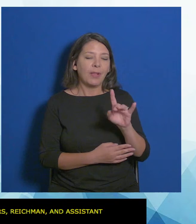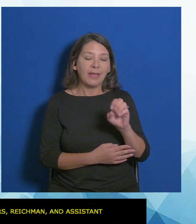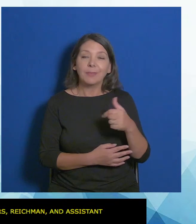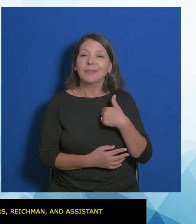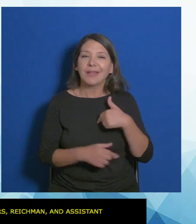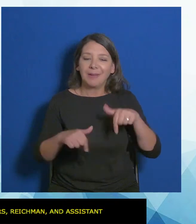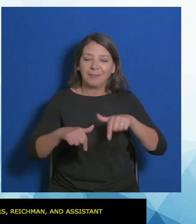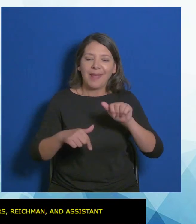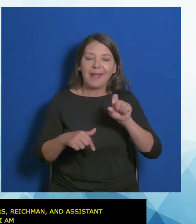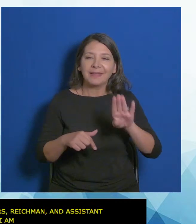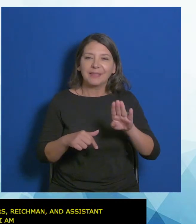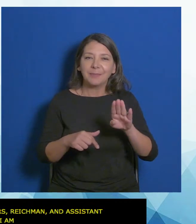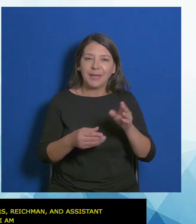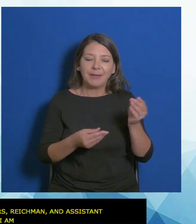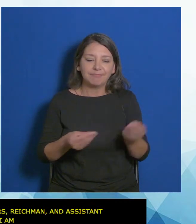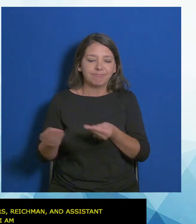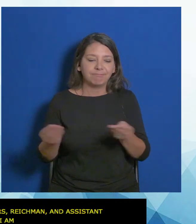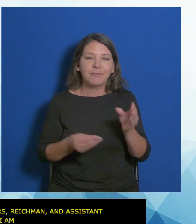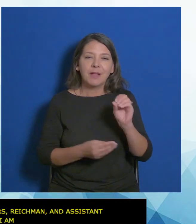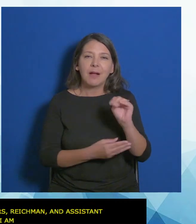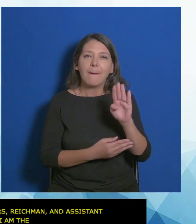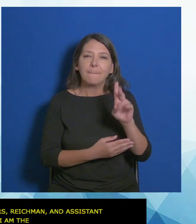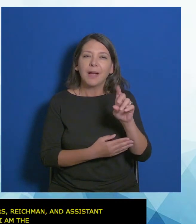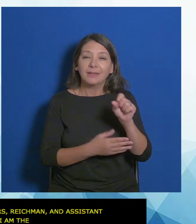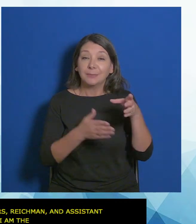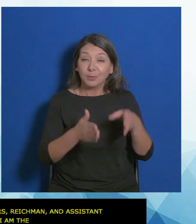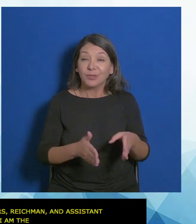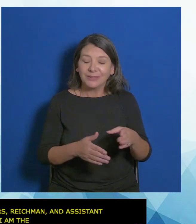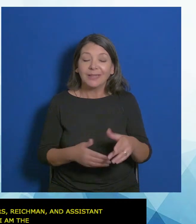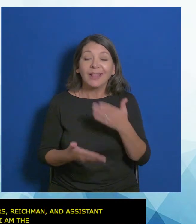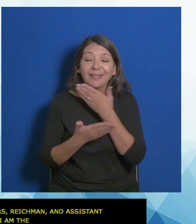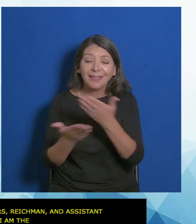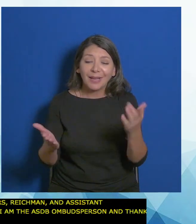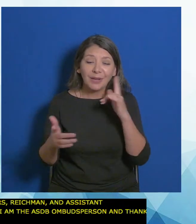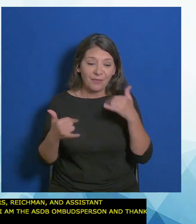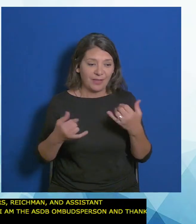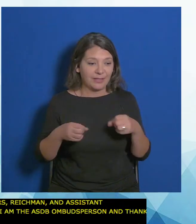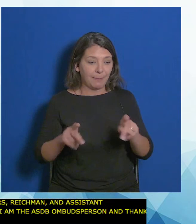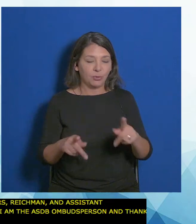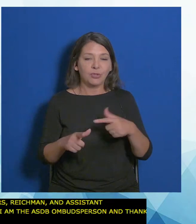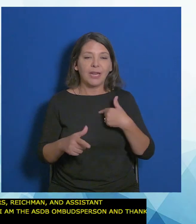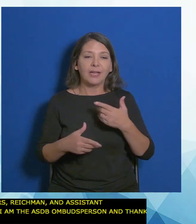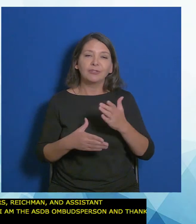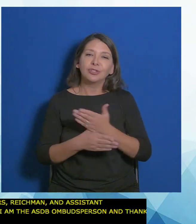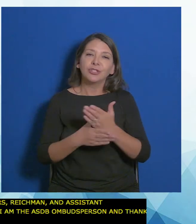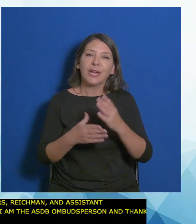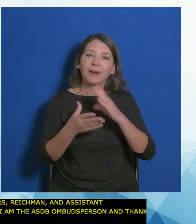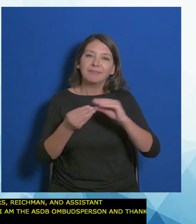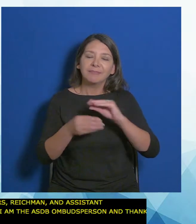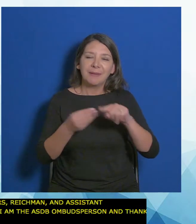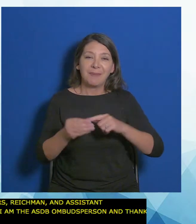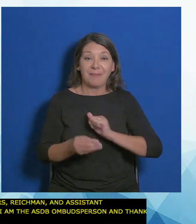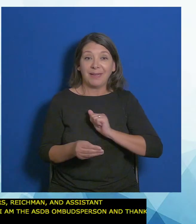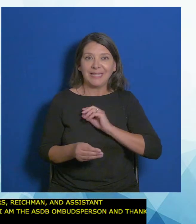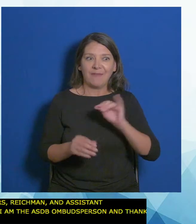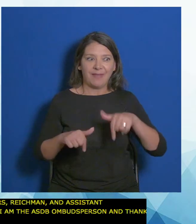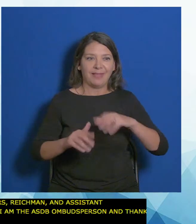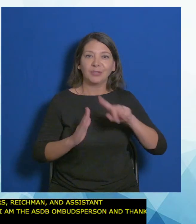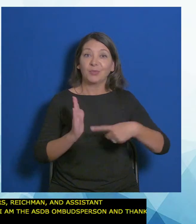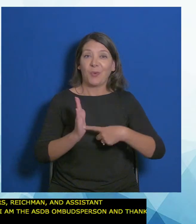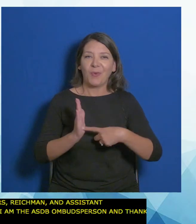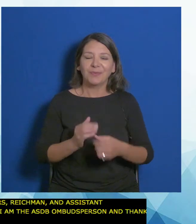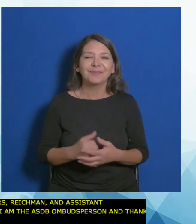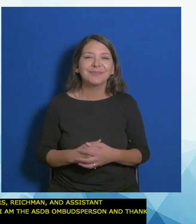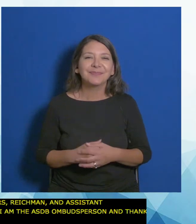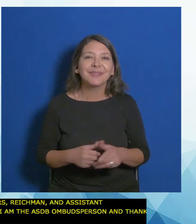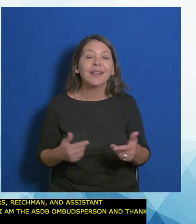Ombudsperson. Thank you for the opportunity to share a little bit about myself and my role as Ombudsperson. I have